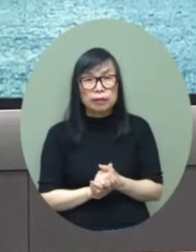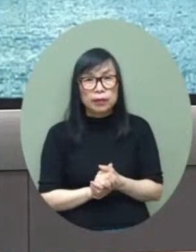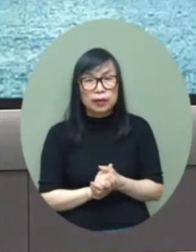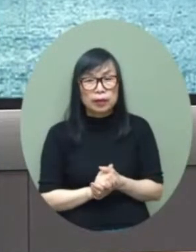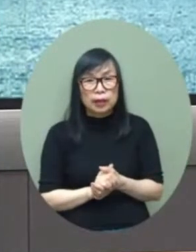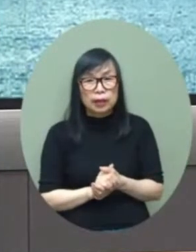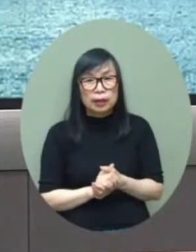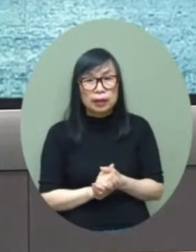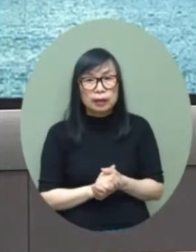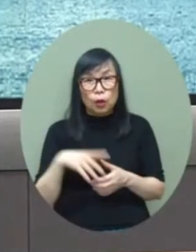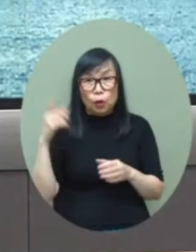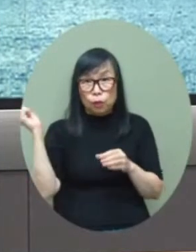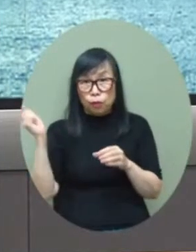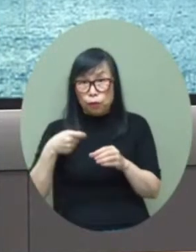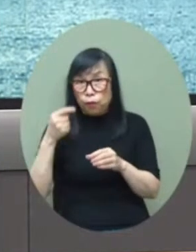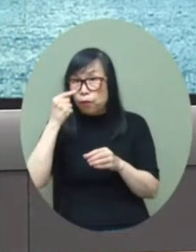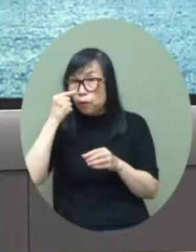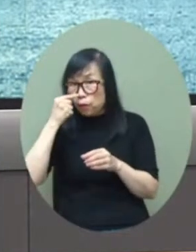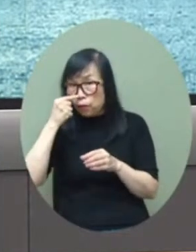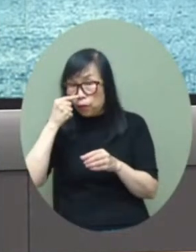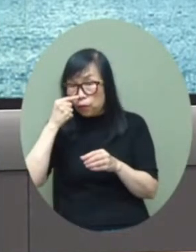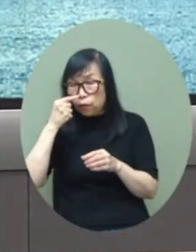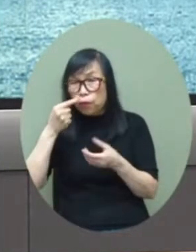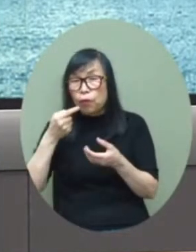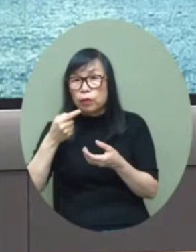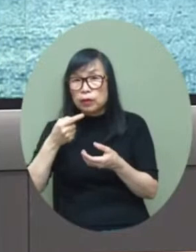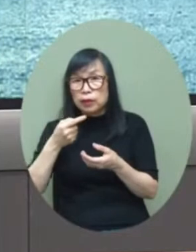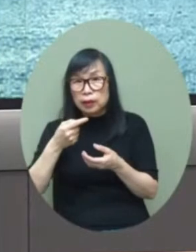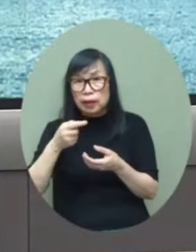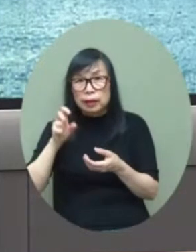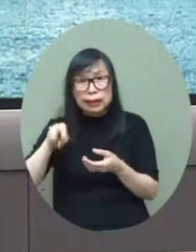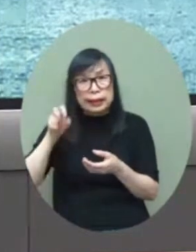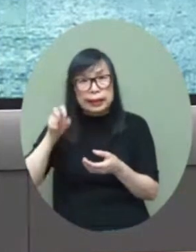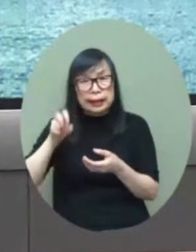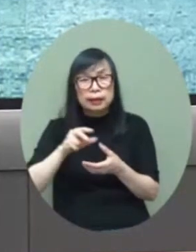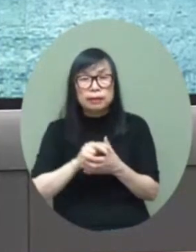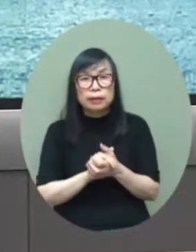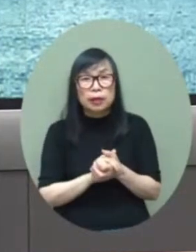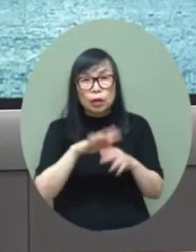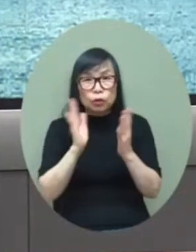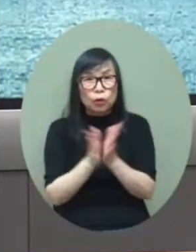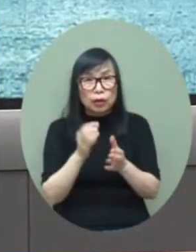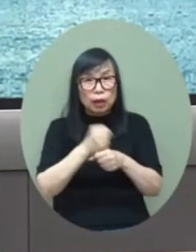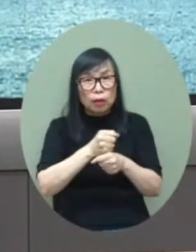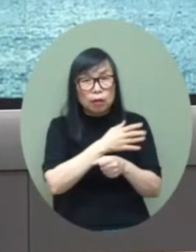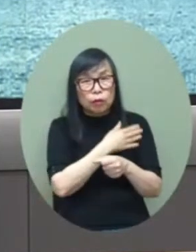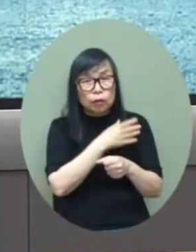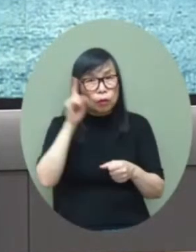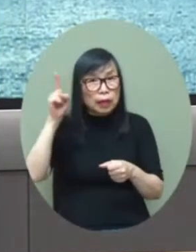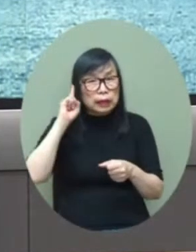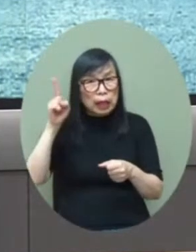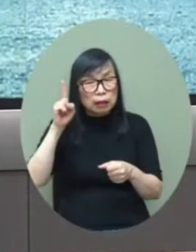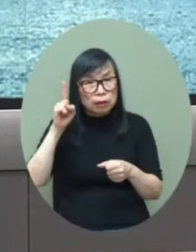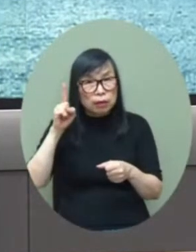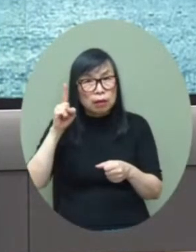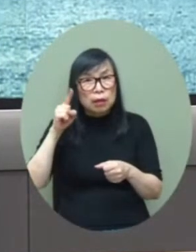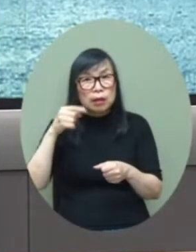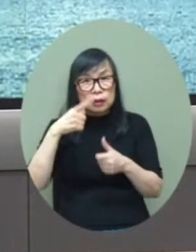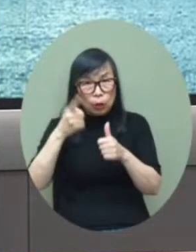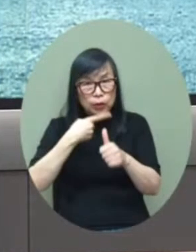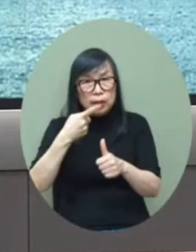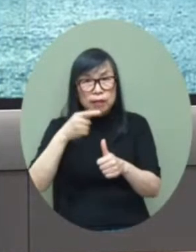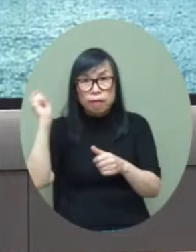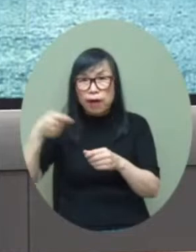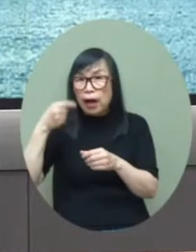viral load, and then we can lower the risk of infection. For the RAT requirement, they remain the